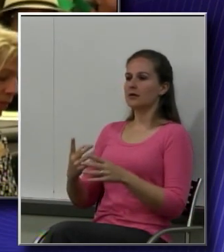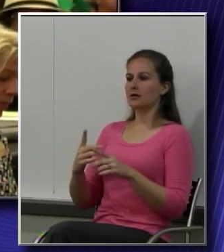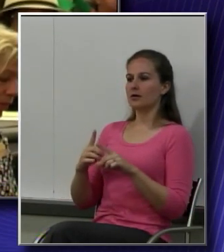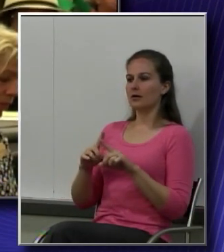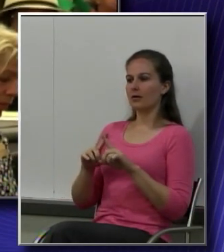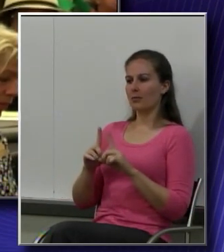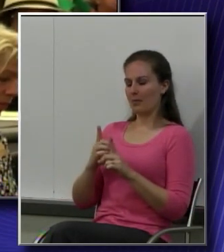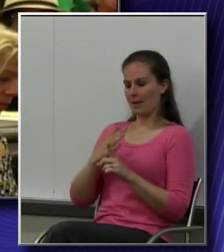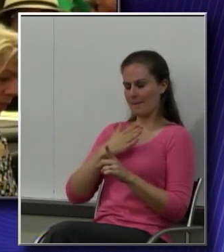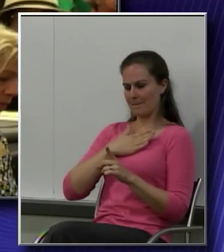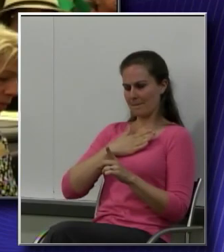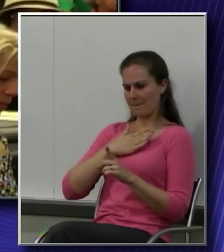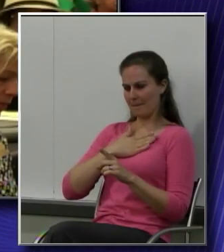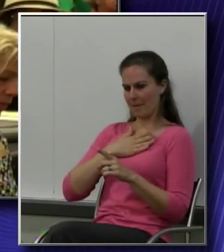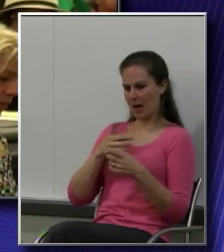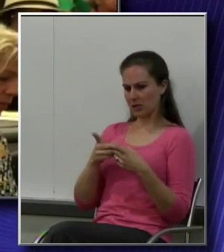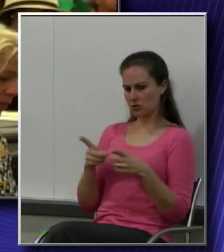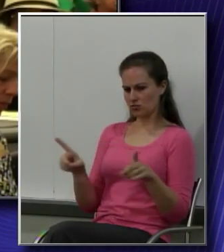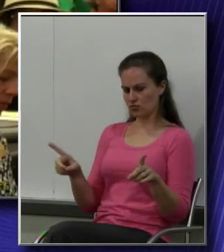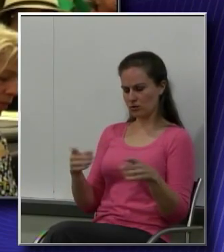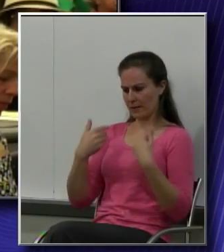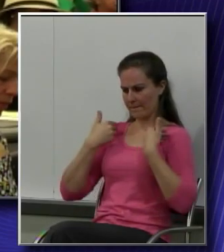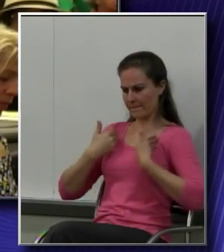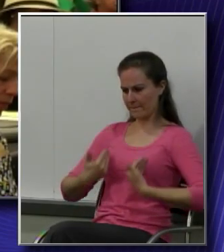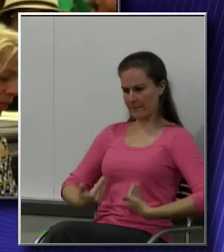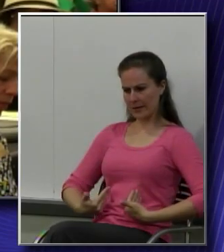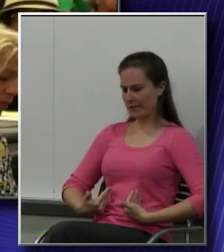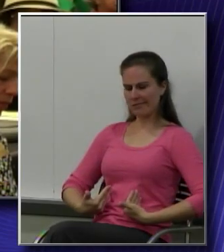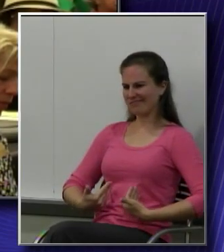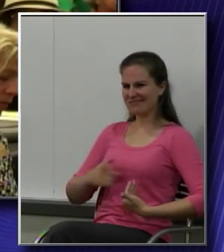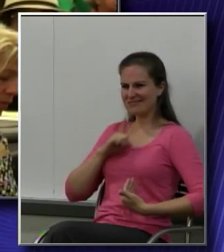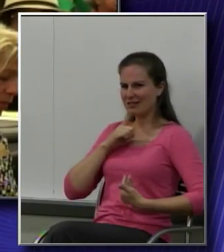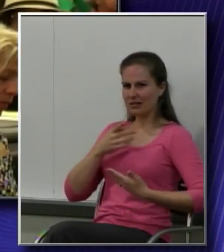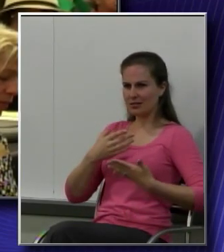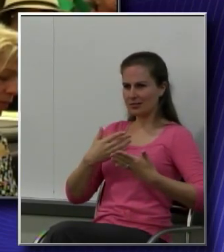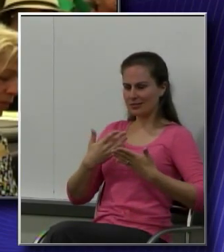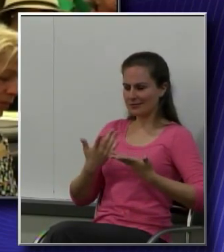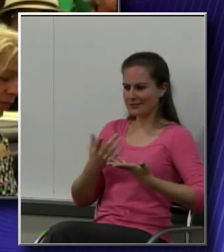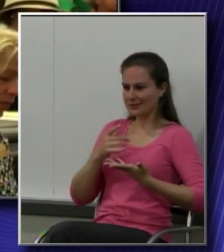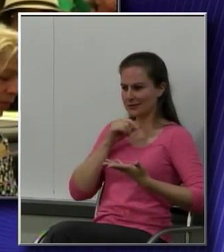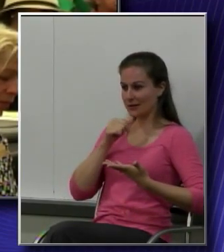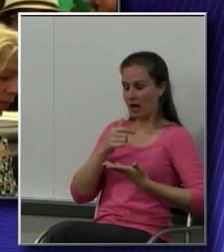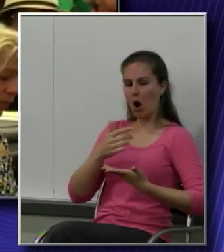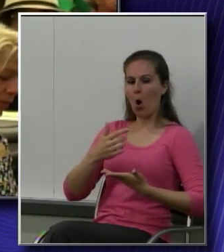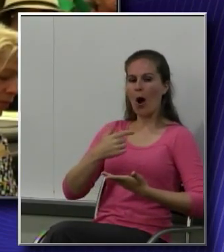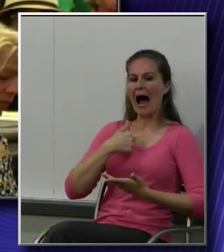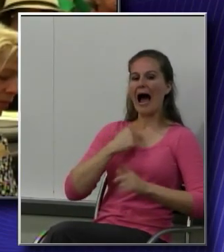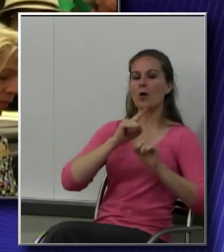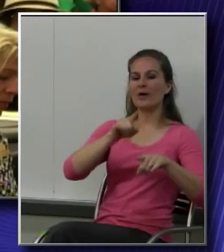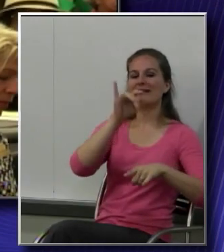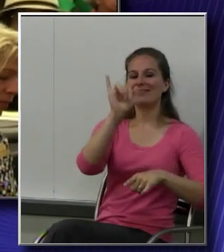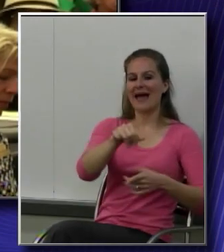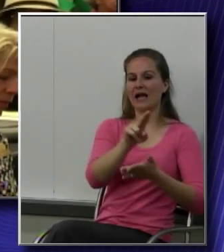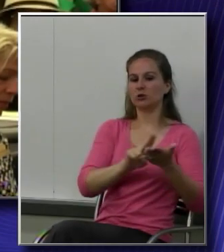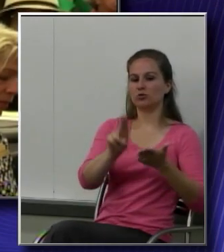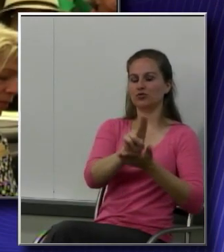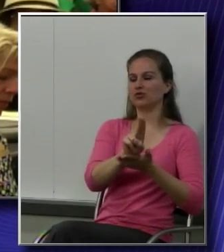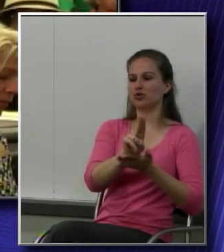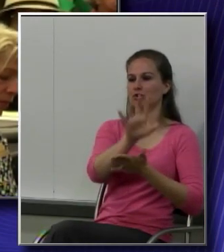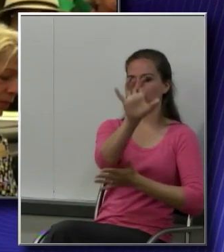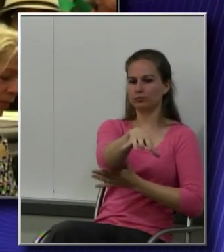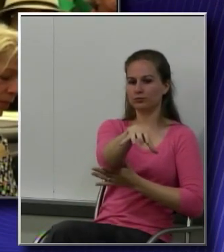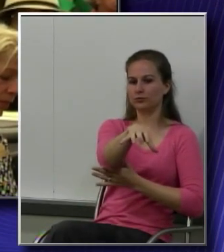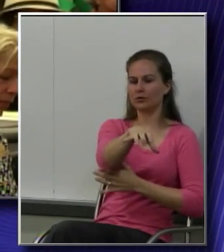my degree and who I am does not matter simply because of the institution that I go to, but my ability